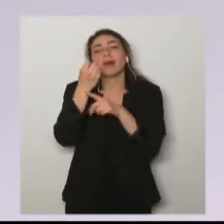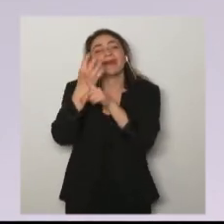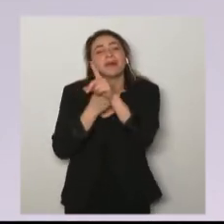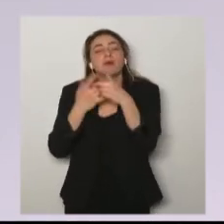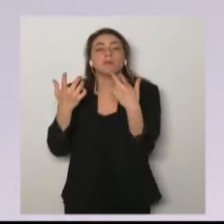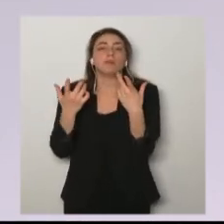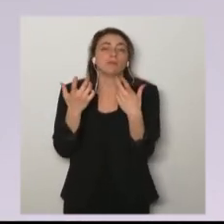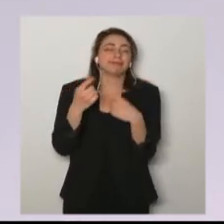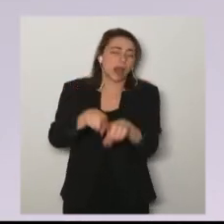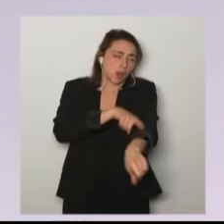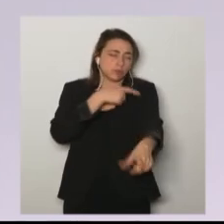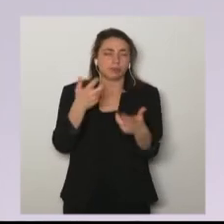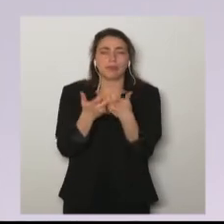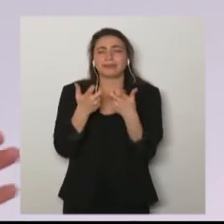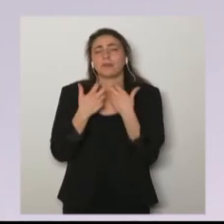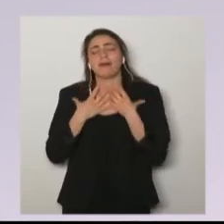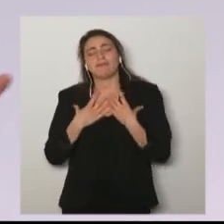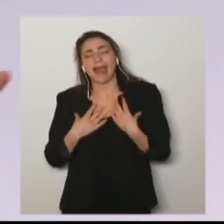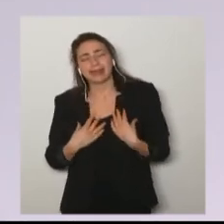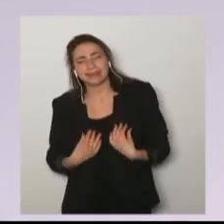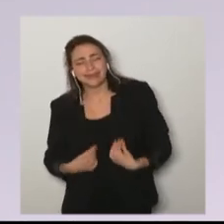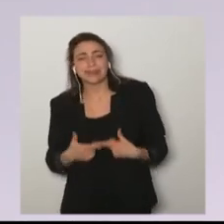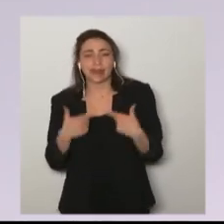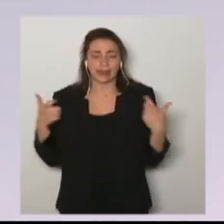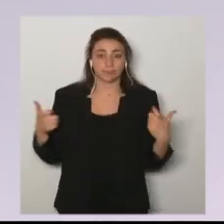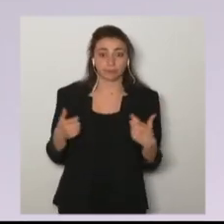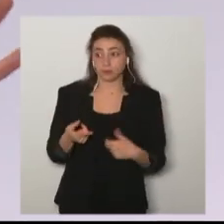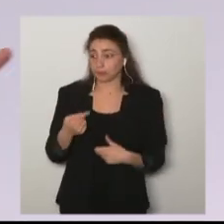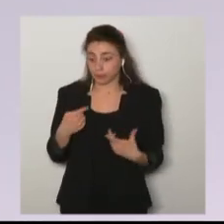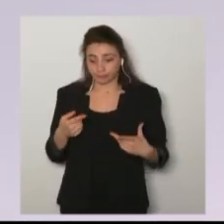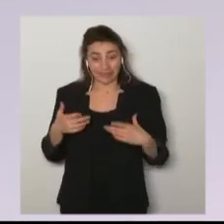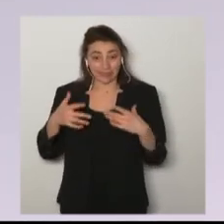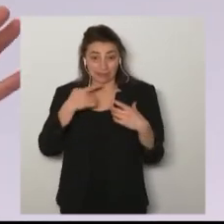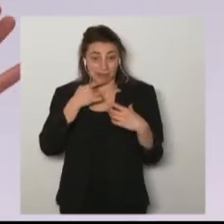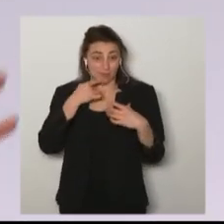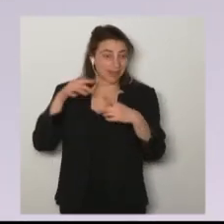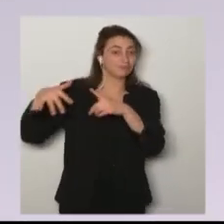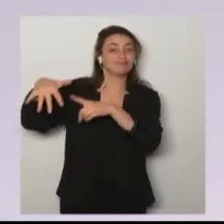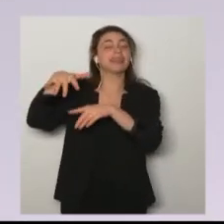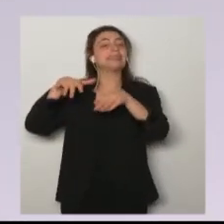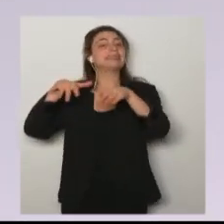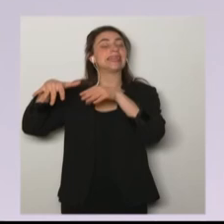systems, our social welfare systems, do not really align to that.